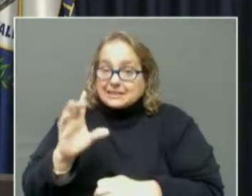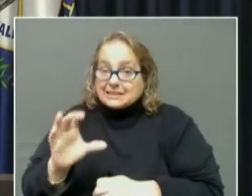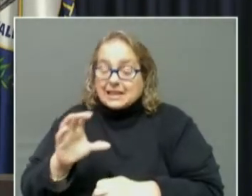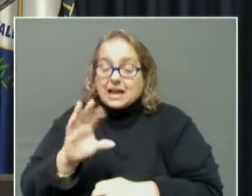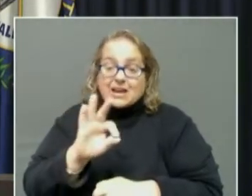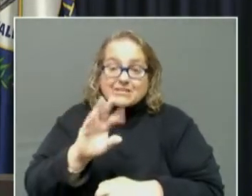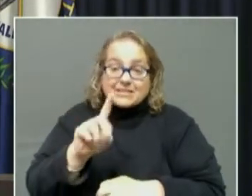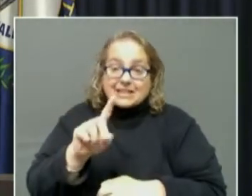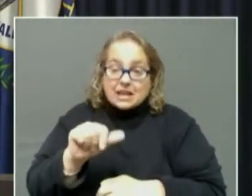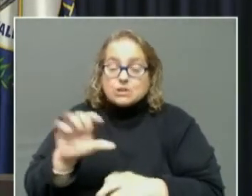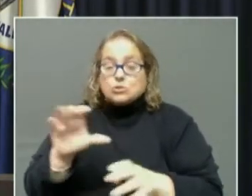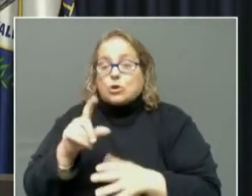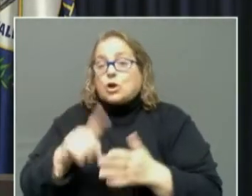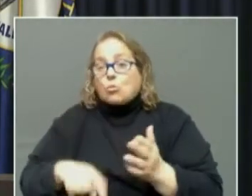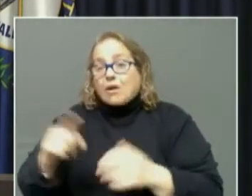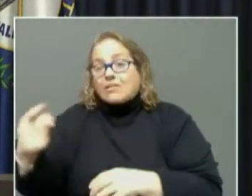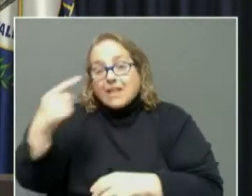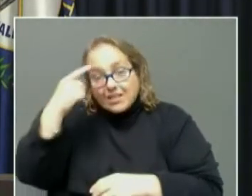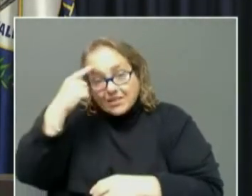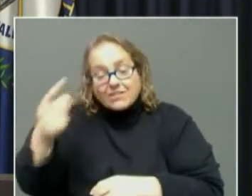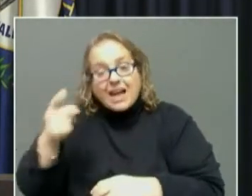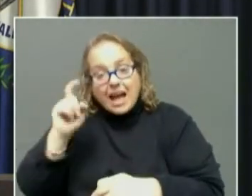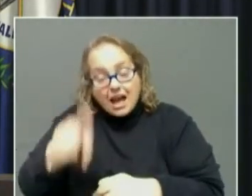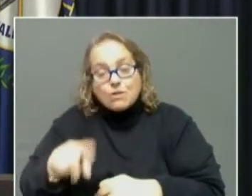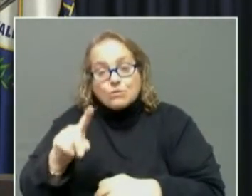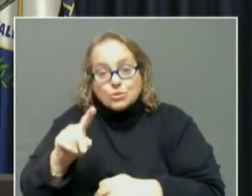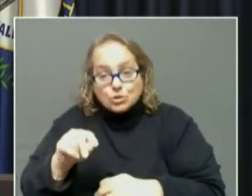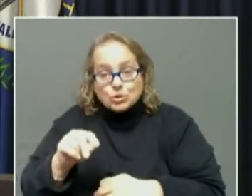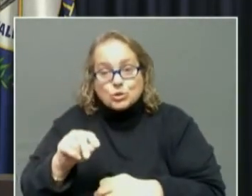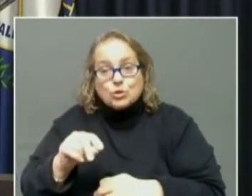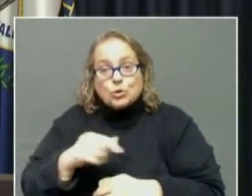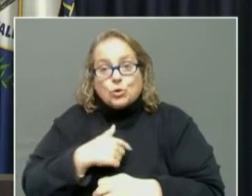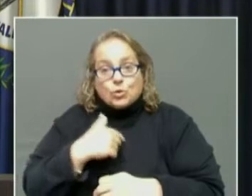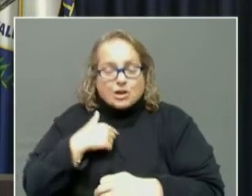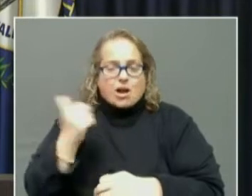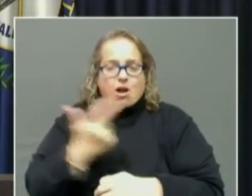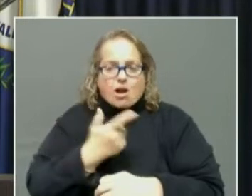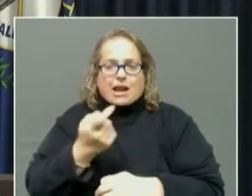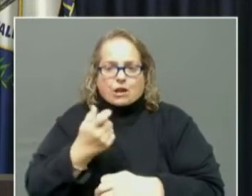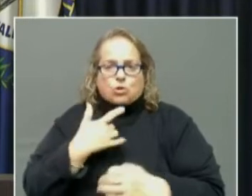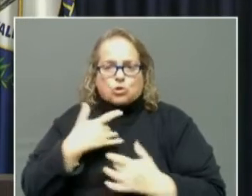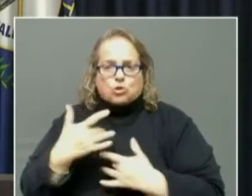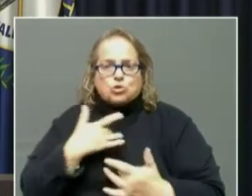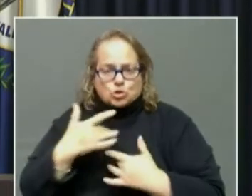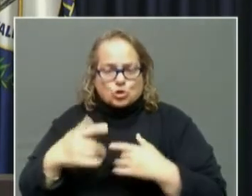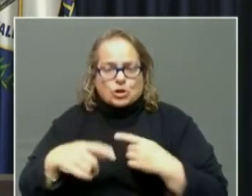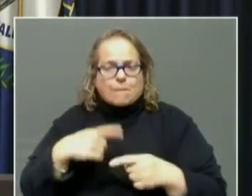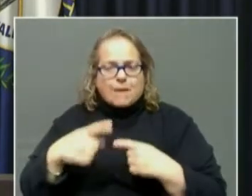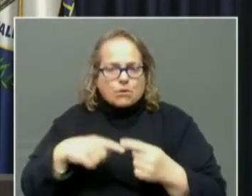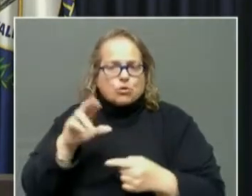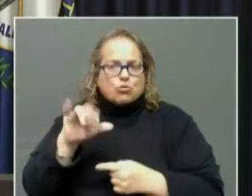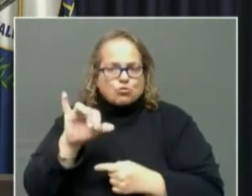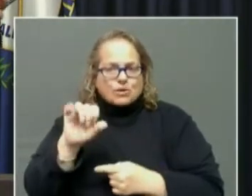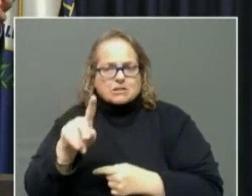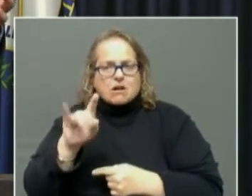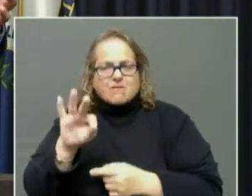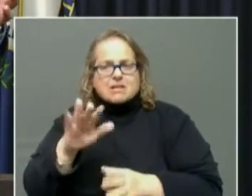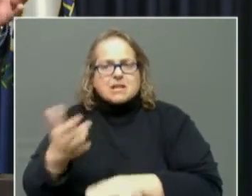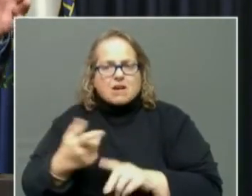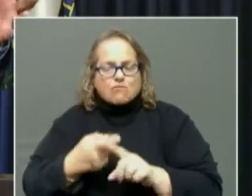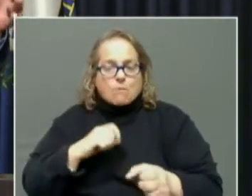they think they have to. We're all a little concerned about the risk of dying from COVID